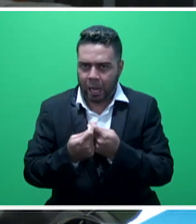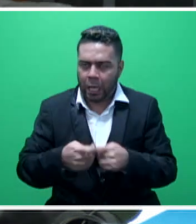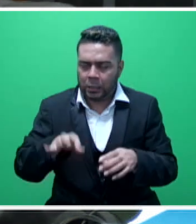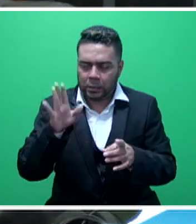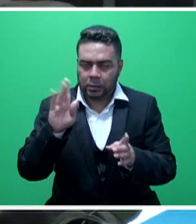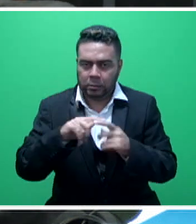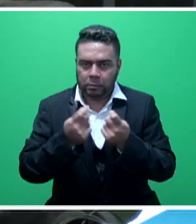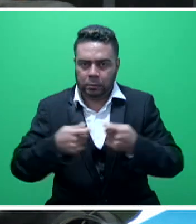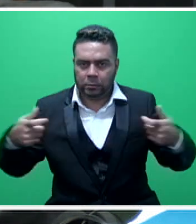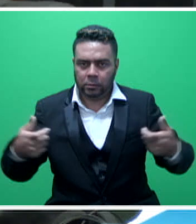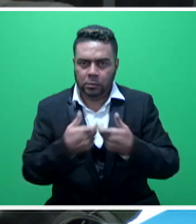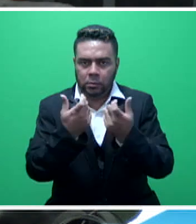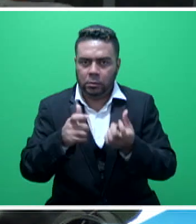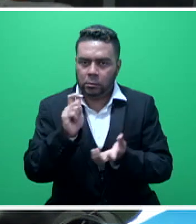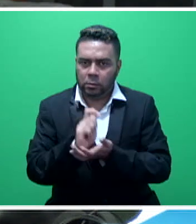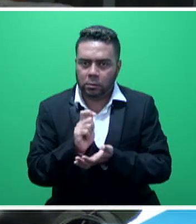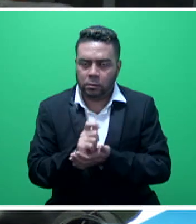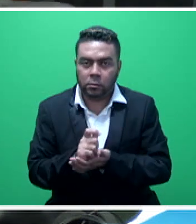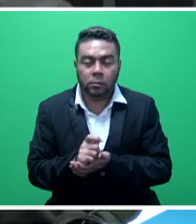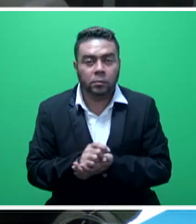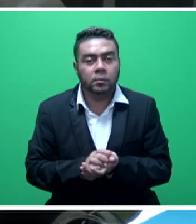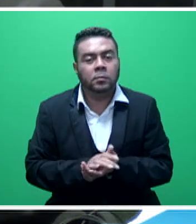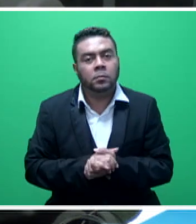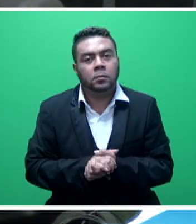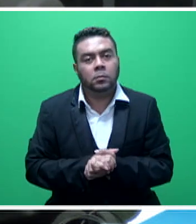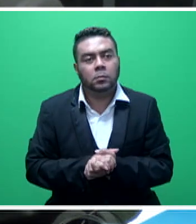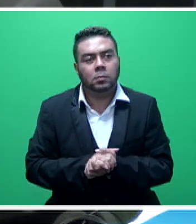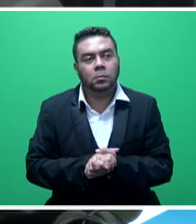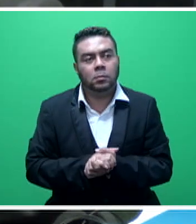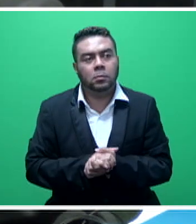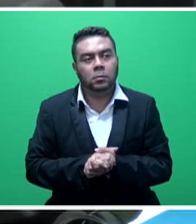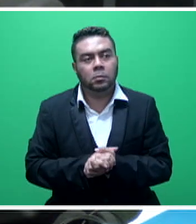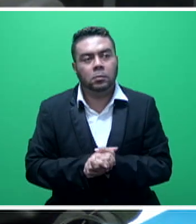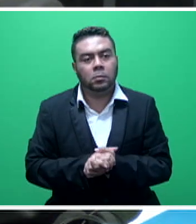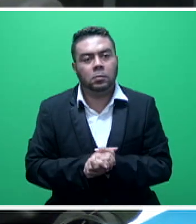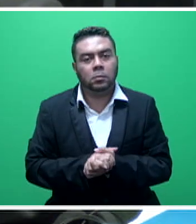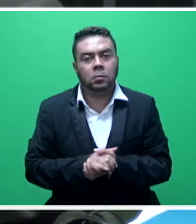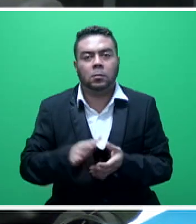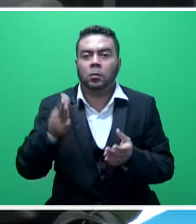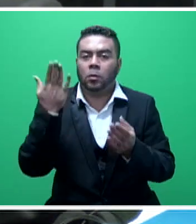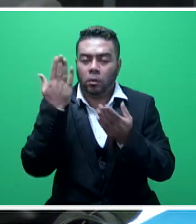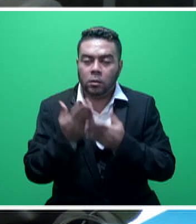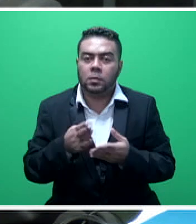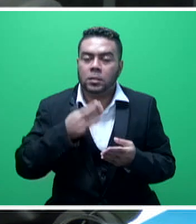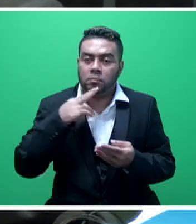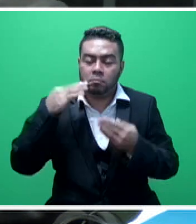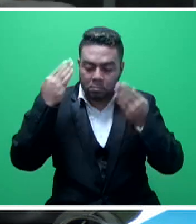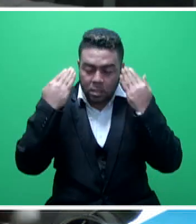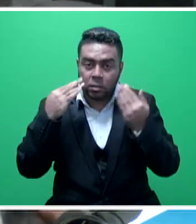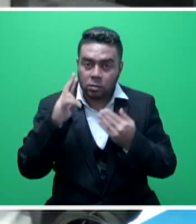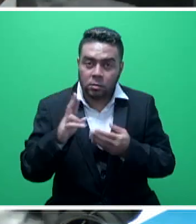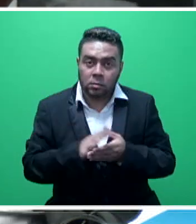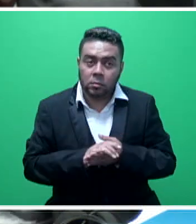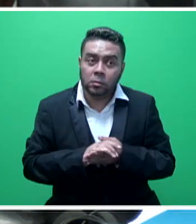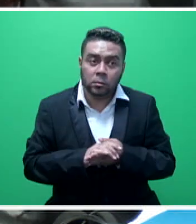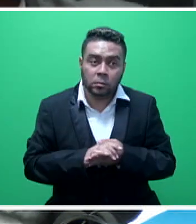with the challenging task of caring for potential COVID-19 cases at the border. Honourable Speaker, we also have